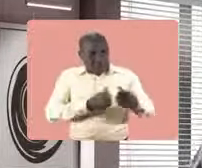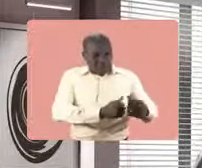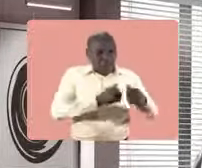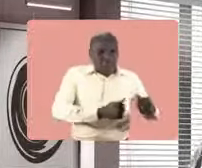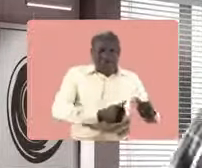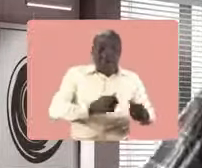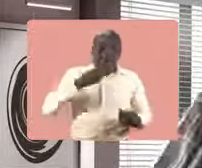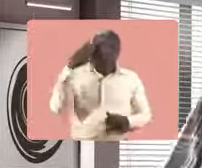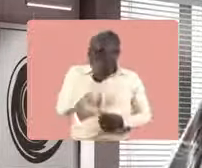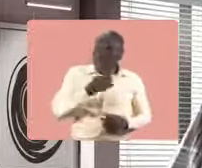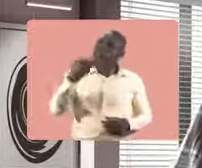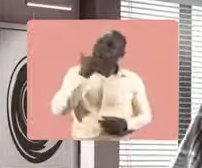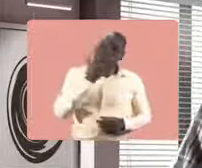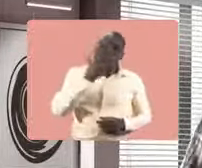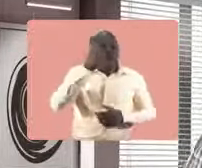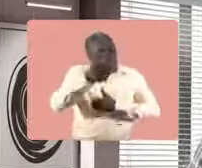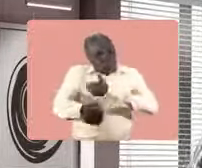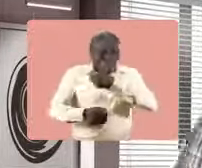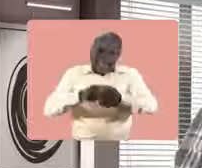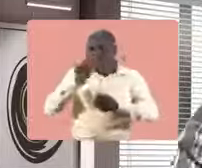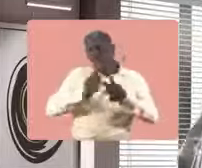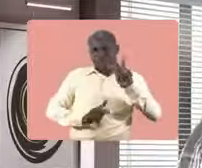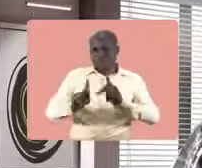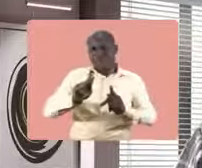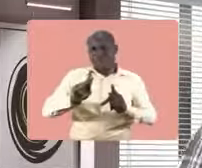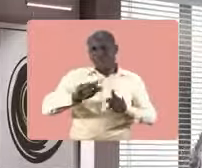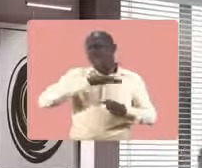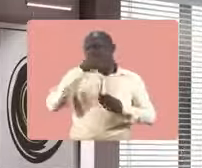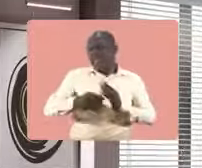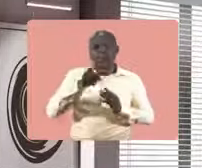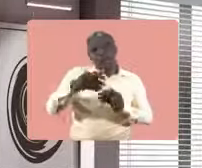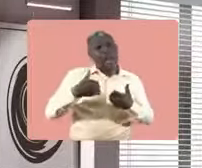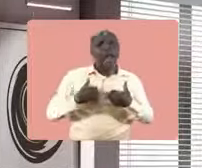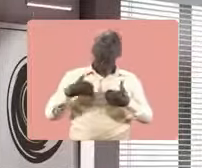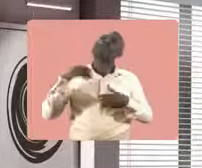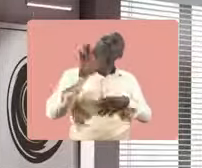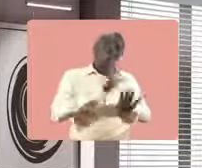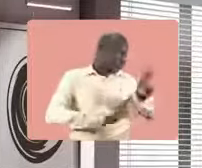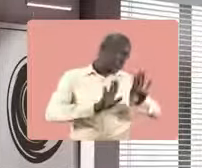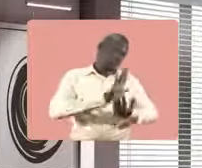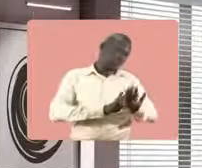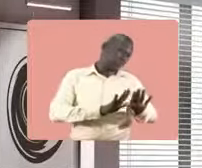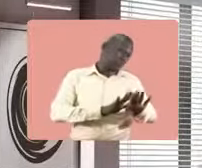yenka. Wo akoye ene yansa se ye. Ochina Na wo akwa akwa basam.